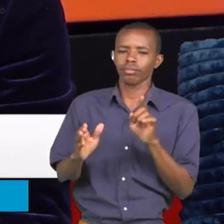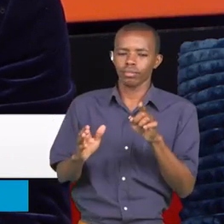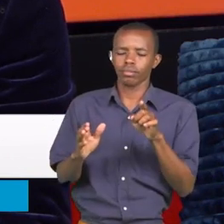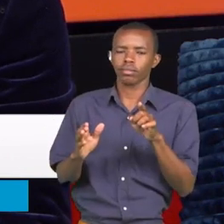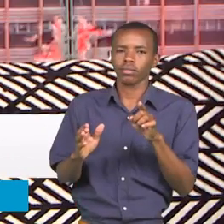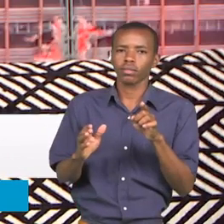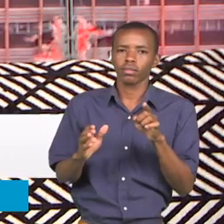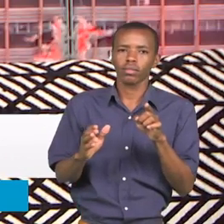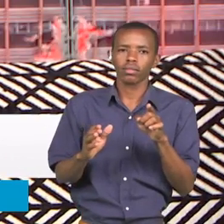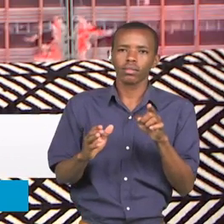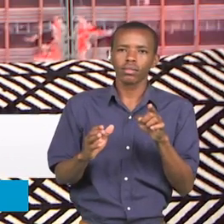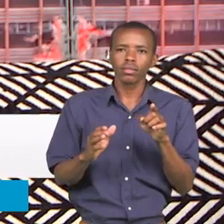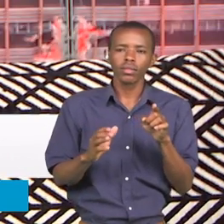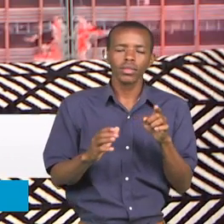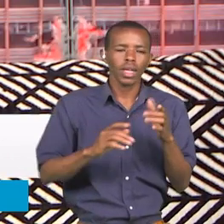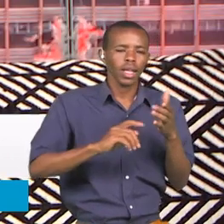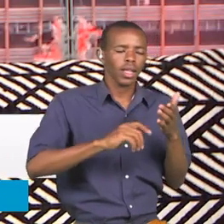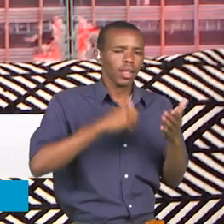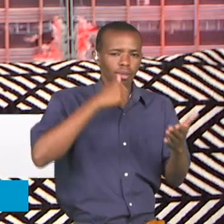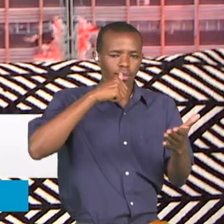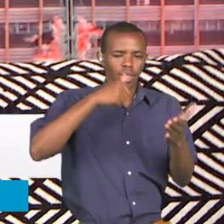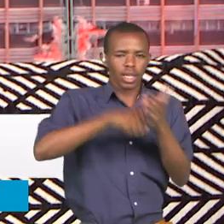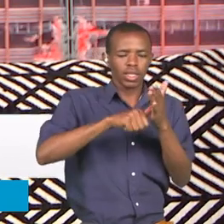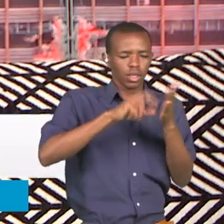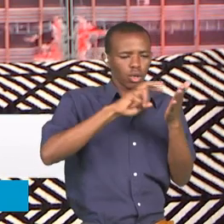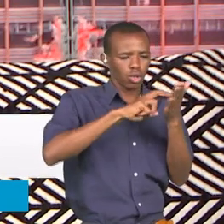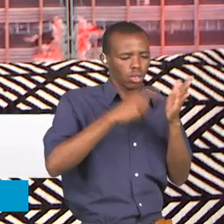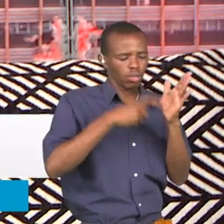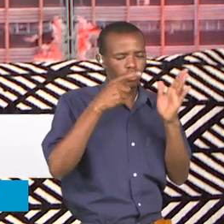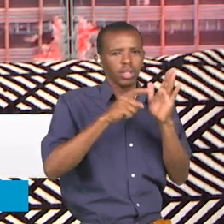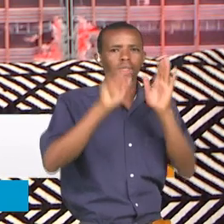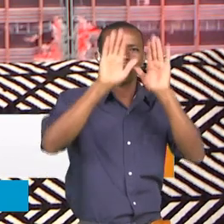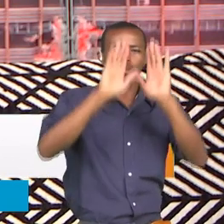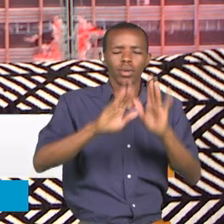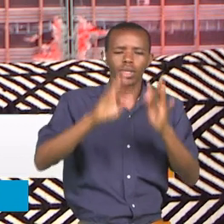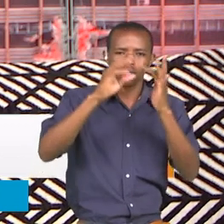So the letter of the contract is really important, especially